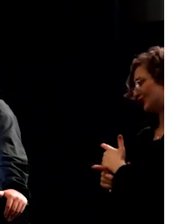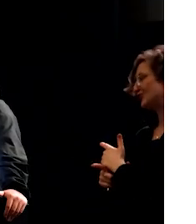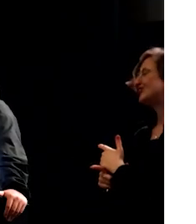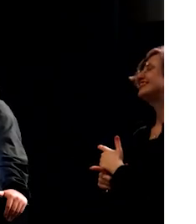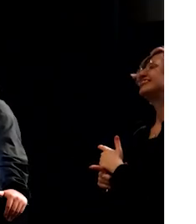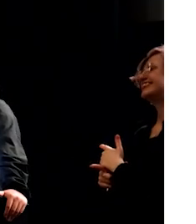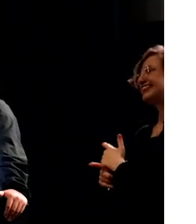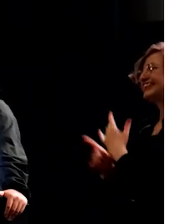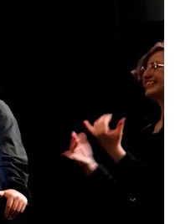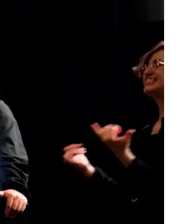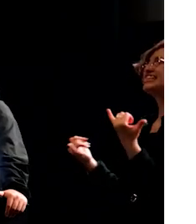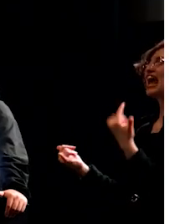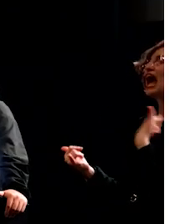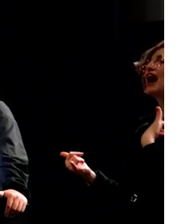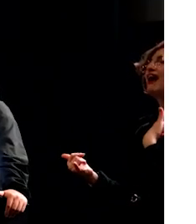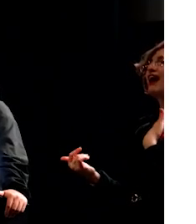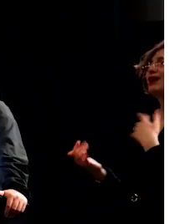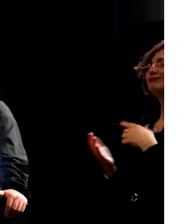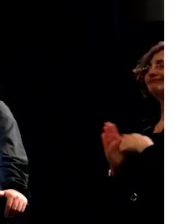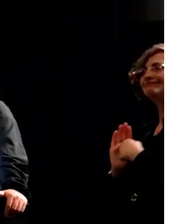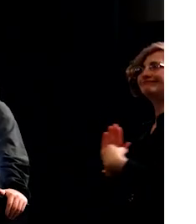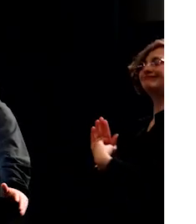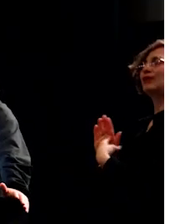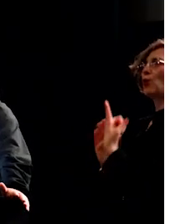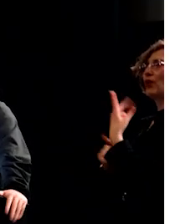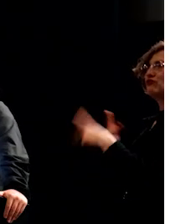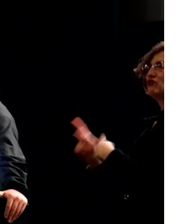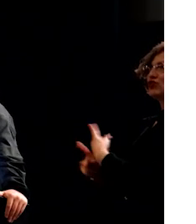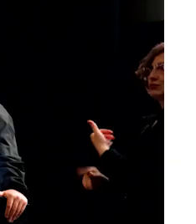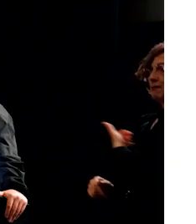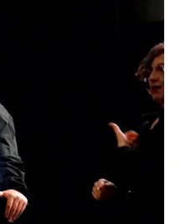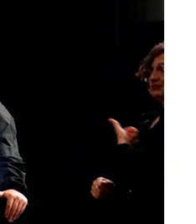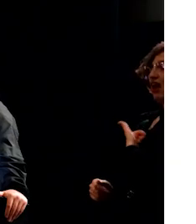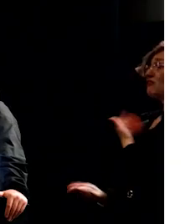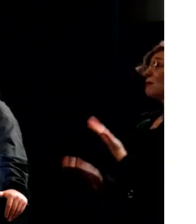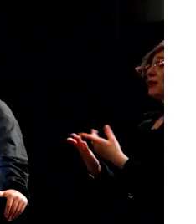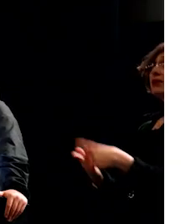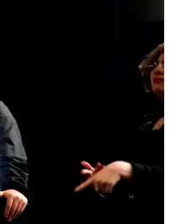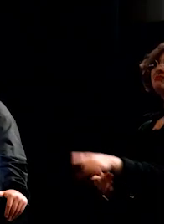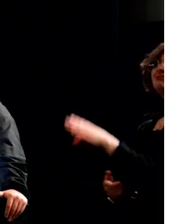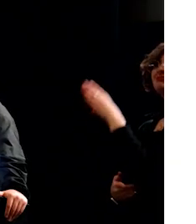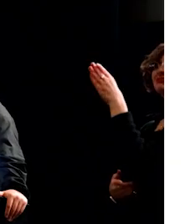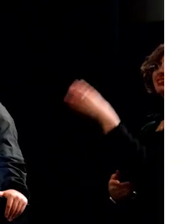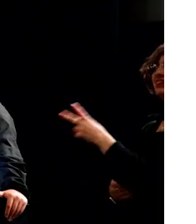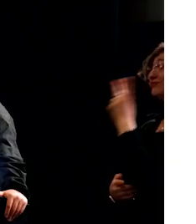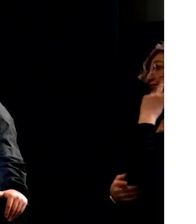Today I'm sharing a version of myself that many of you might not know, a version shaped by